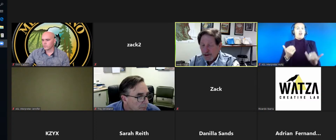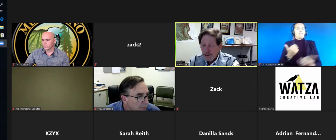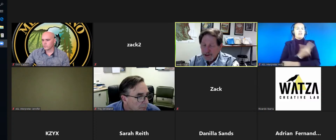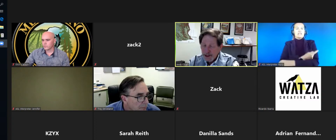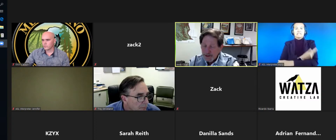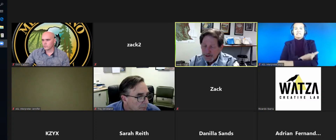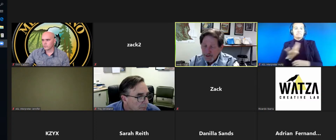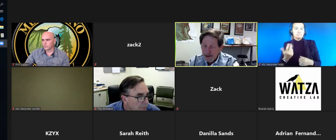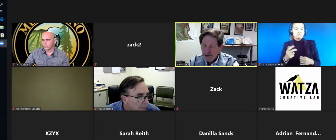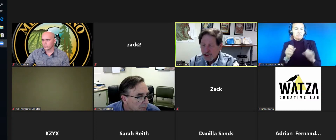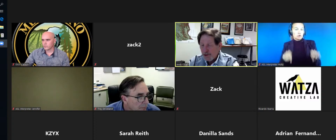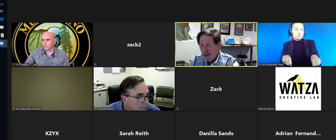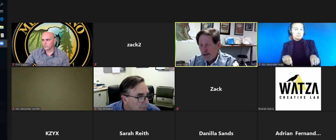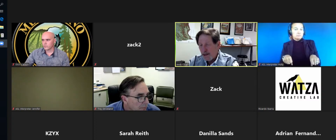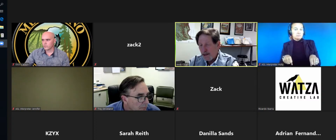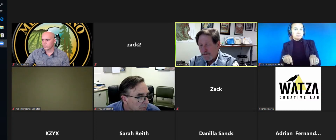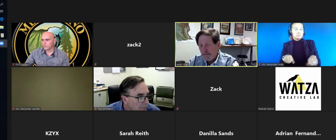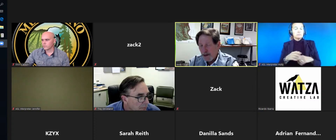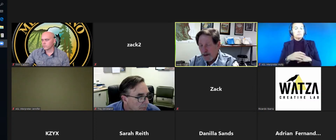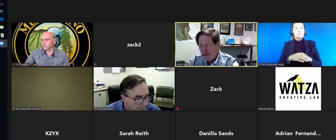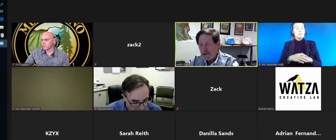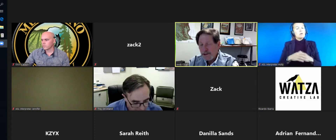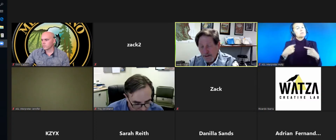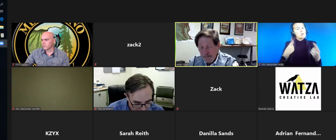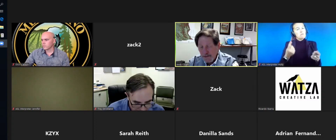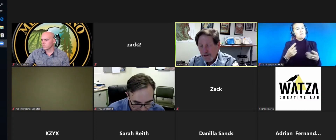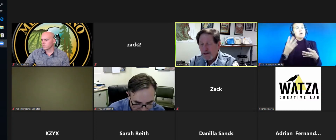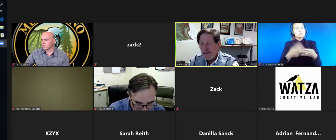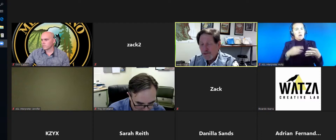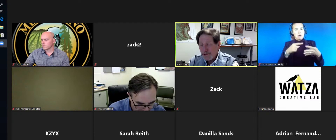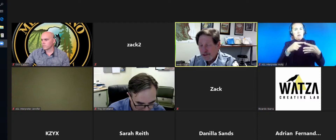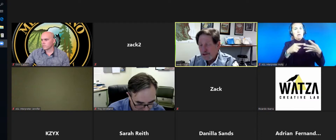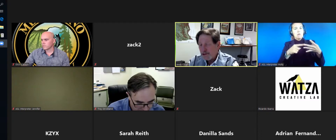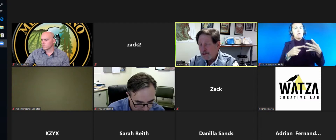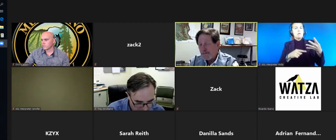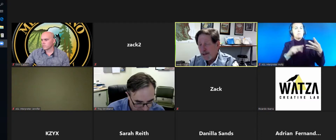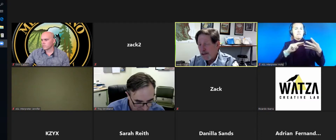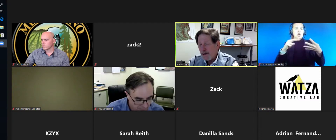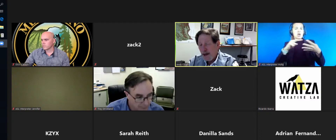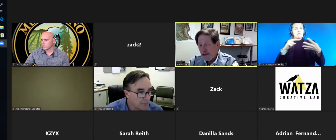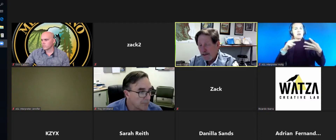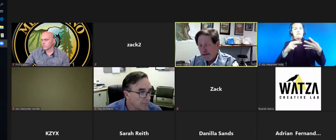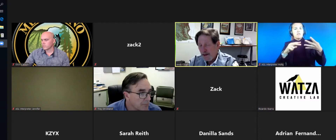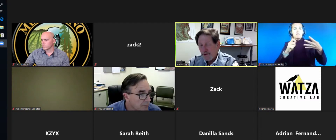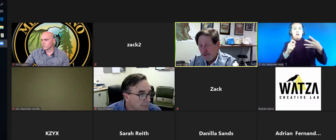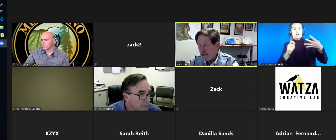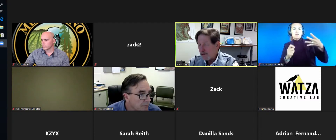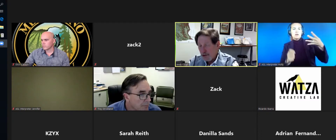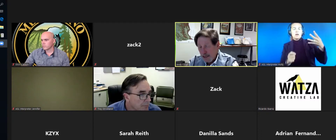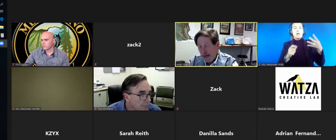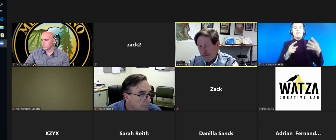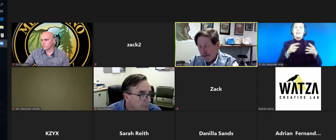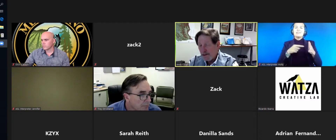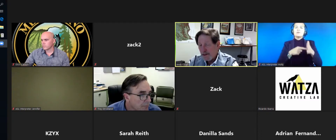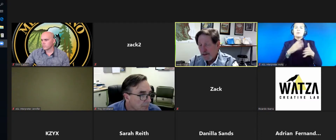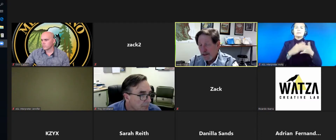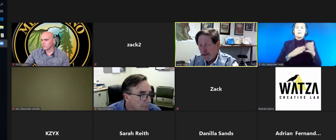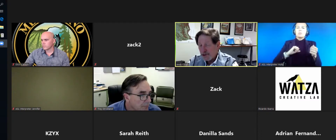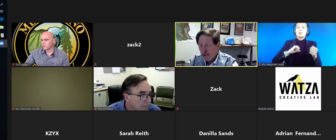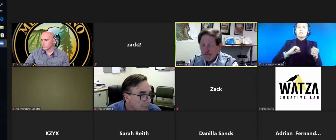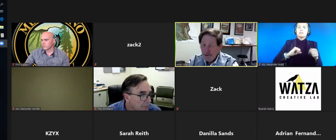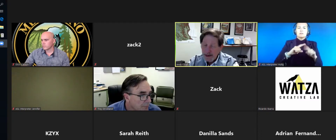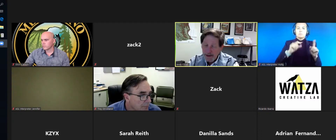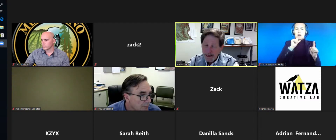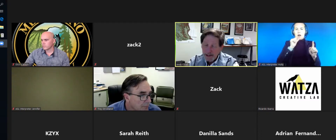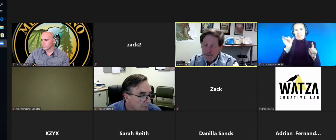far, there are some of the variants showing some resistance, but not at the level that could happen.